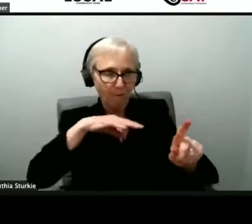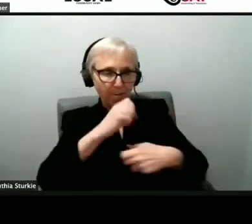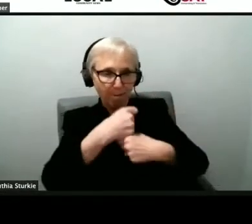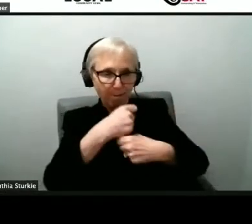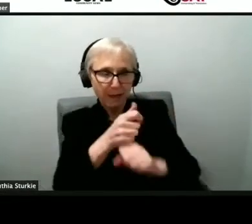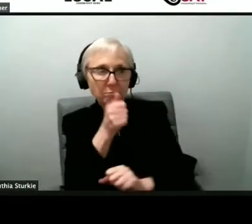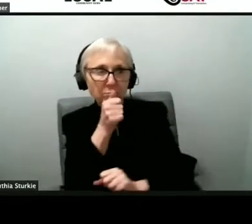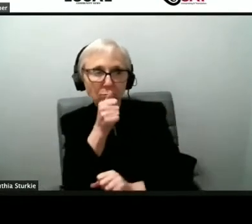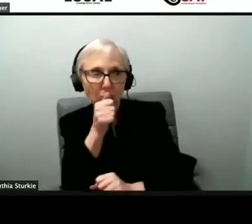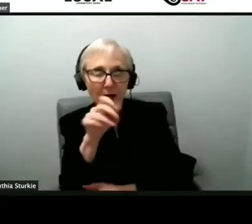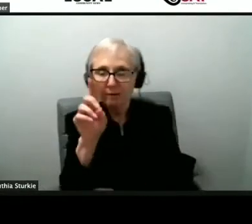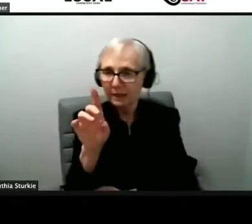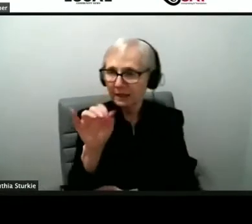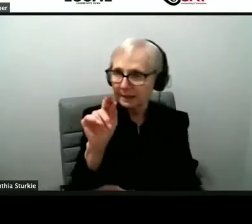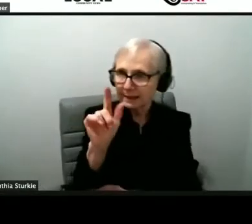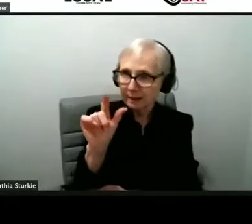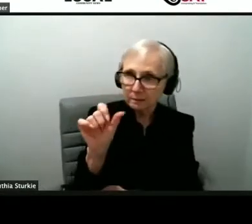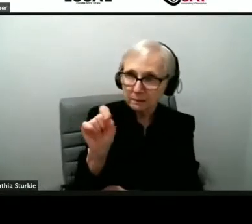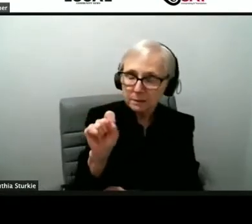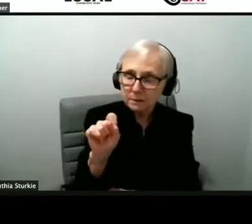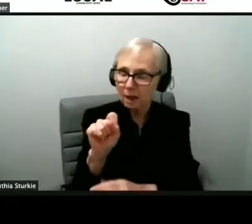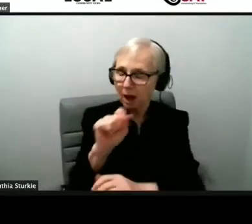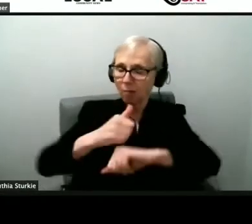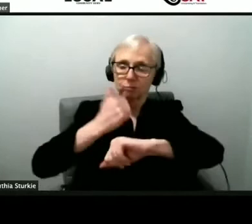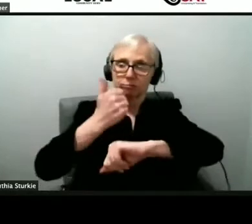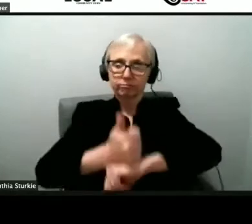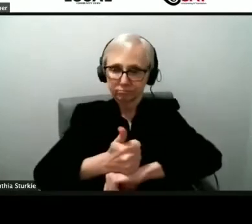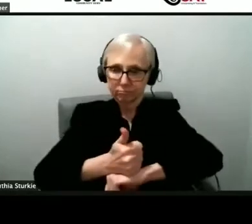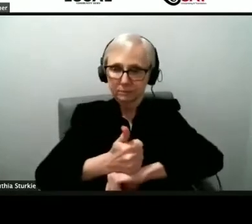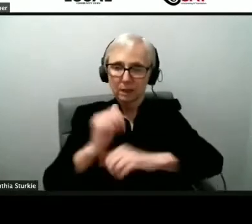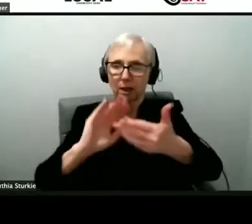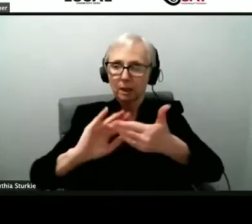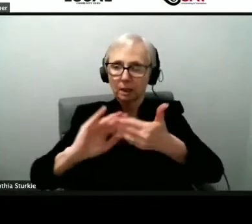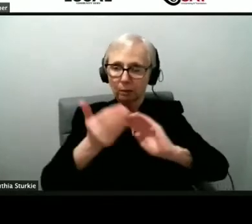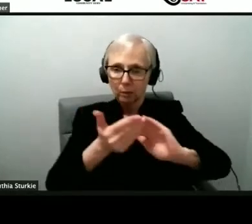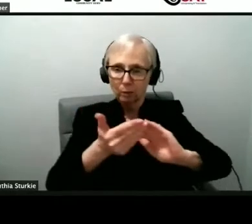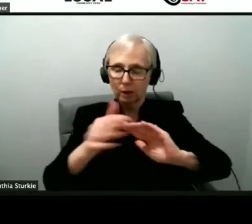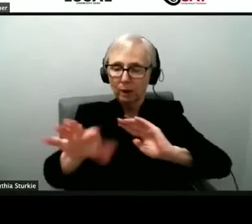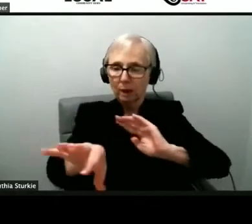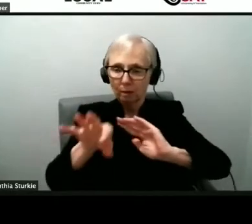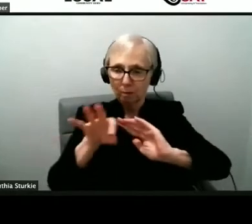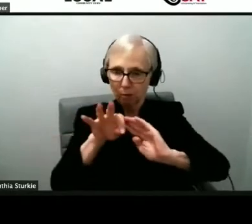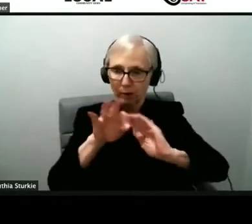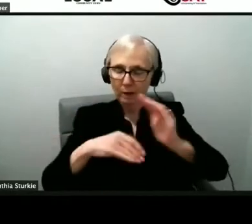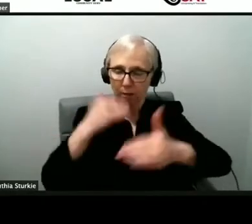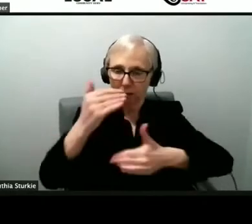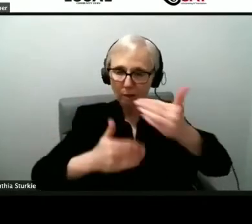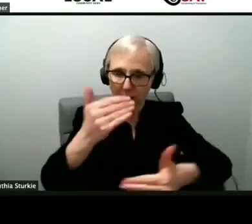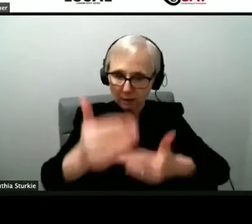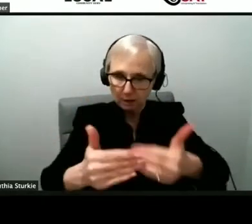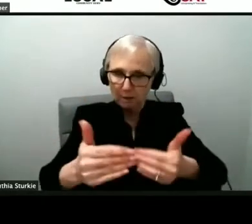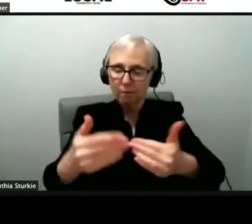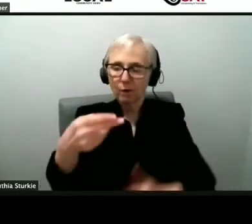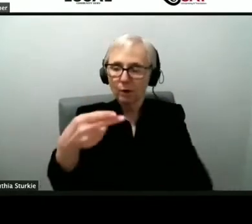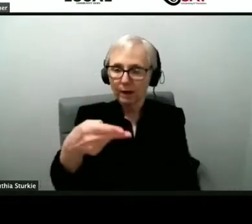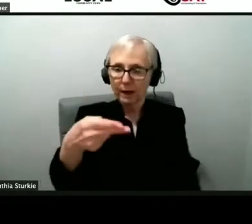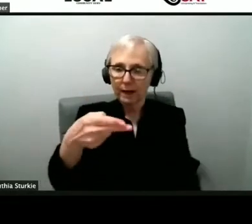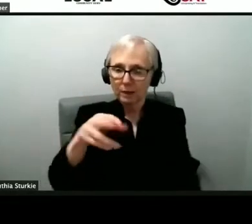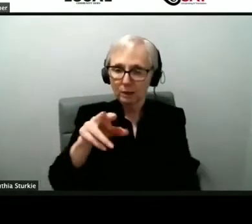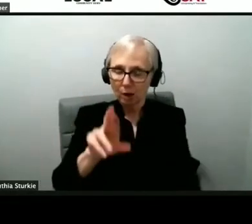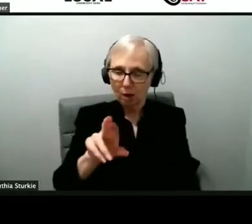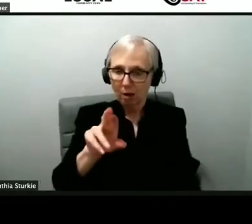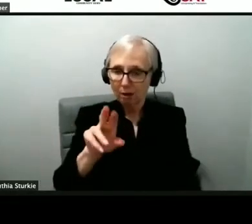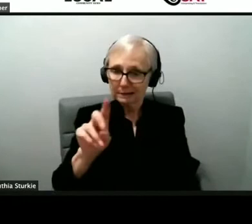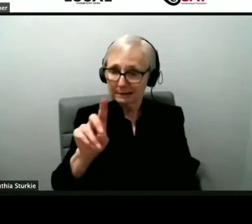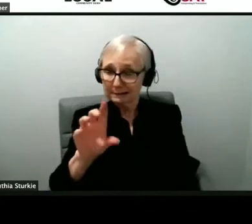private. So my commitment is that I will establish a community-driven appointment process for the HDRC and Zoning Board, as well as other boards